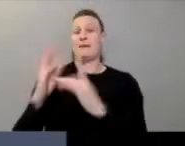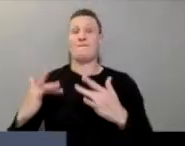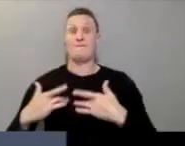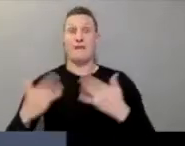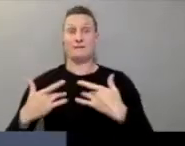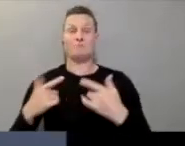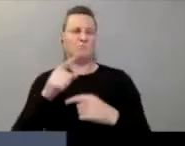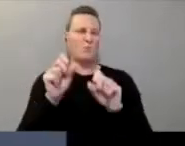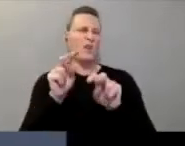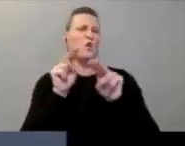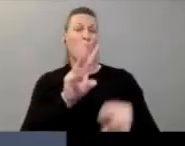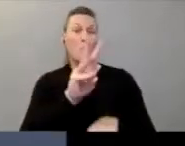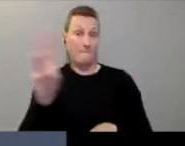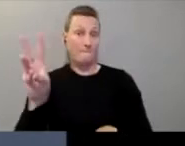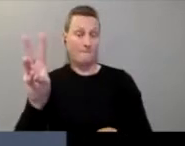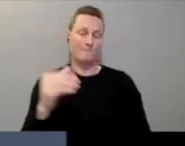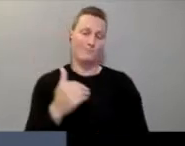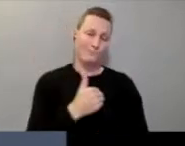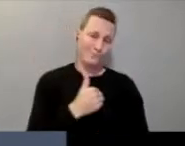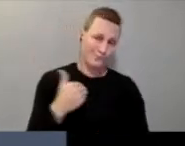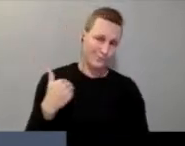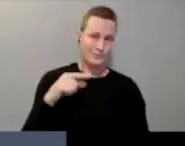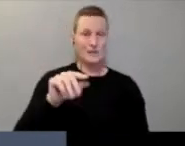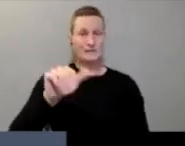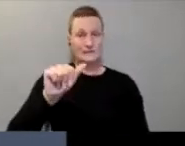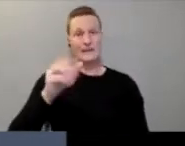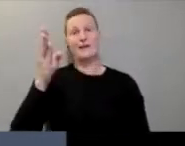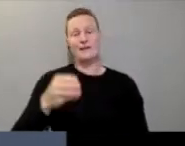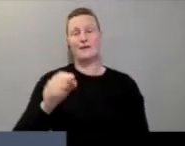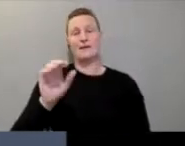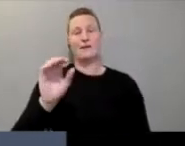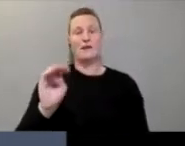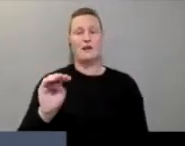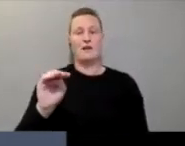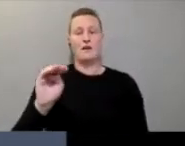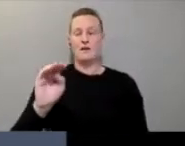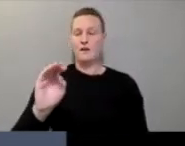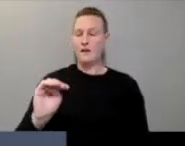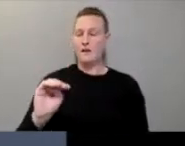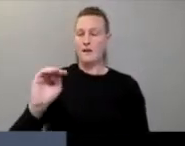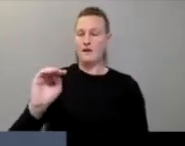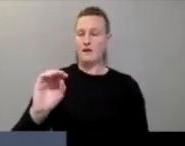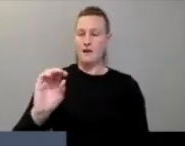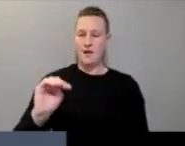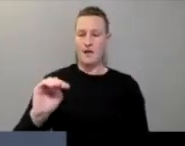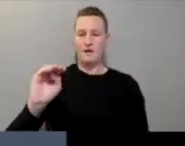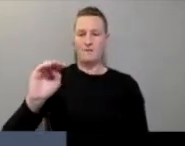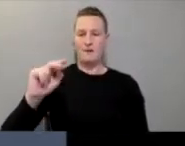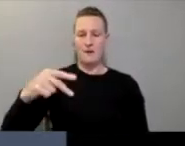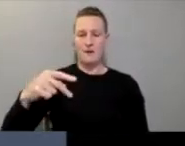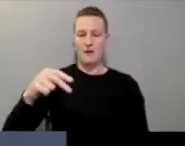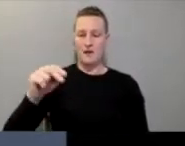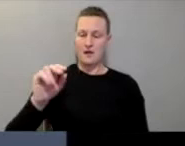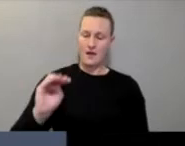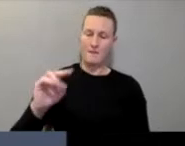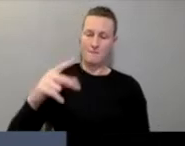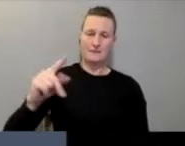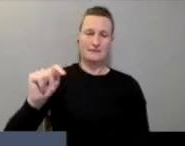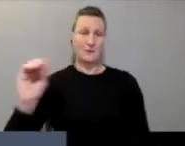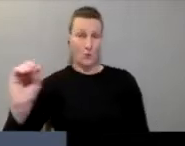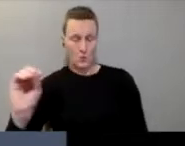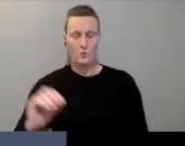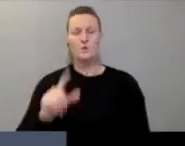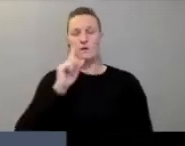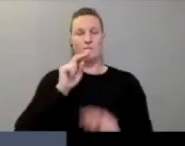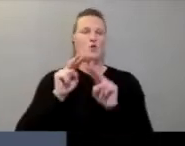website, toronto.ca/NBTO, but have not actually been announced yet. There's just a general overview. And with that, I'm going to pass